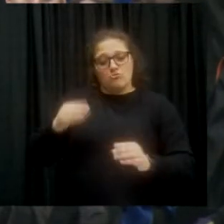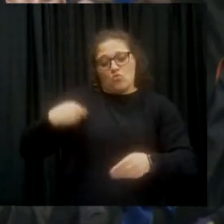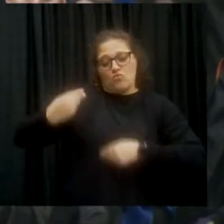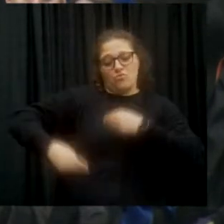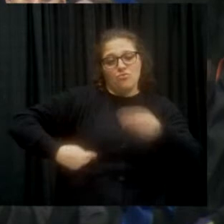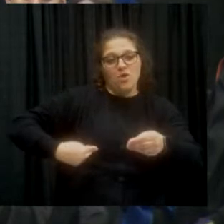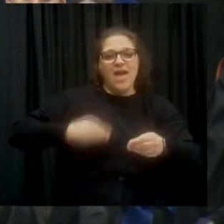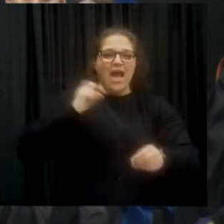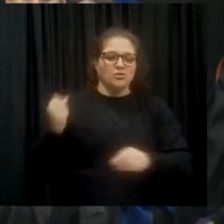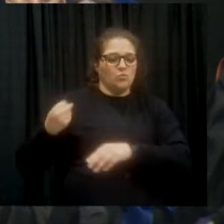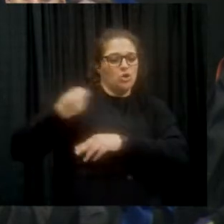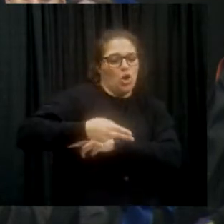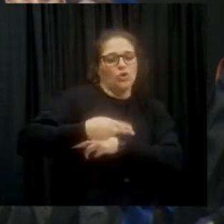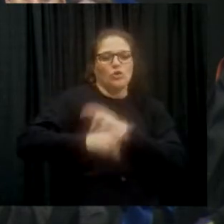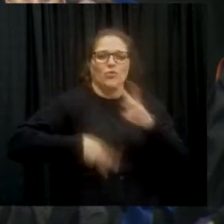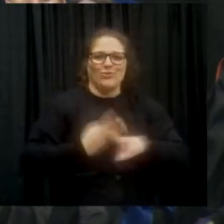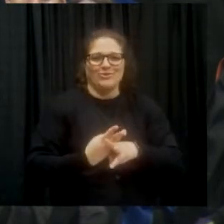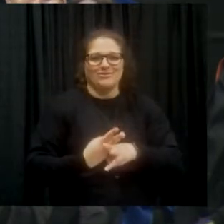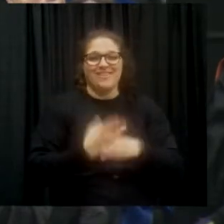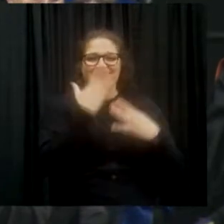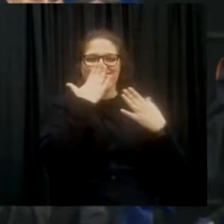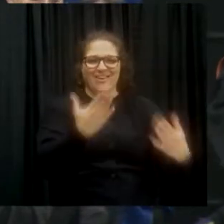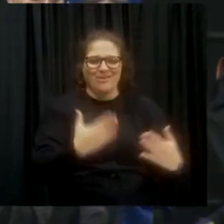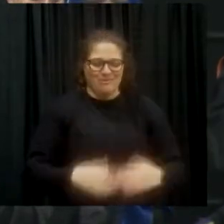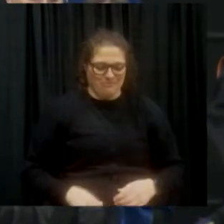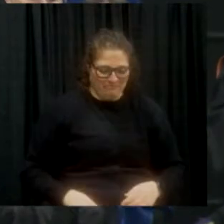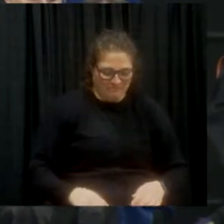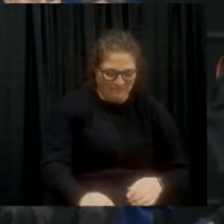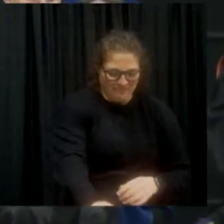world. Thank you. Thank you.